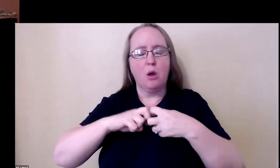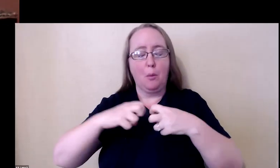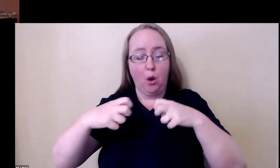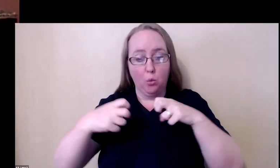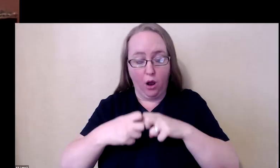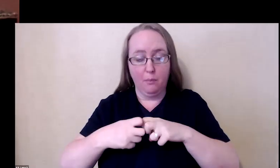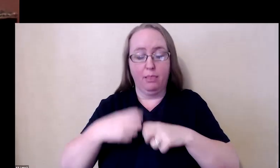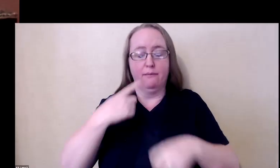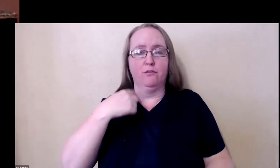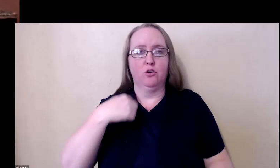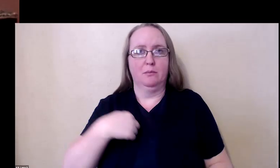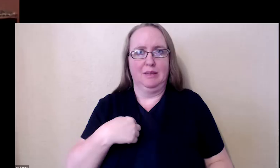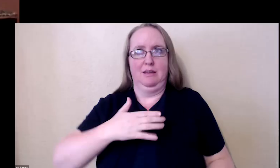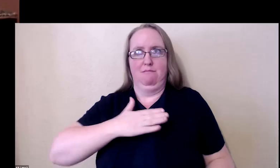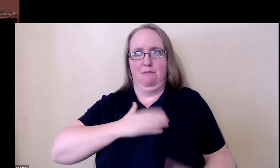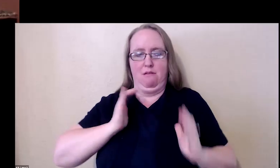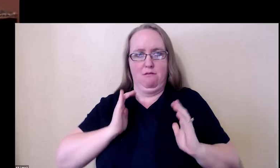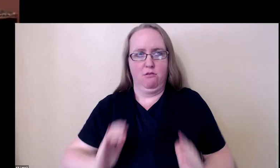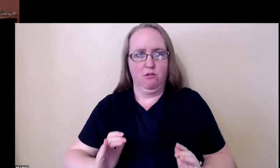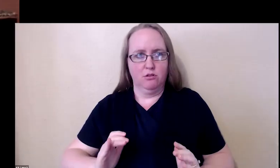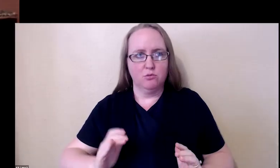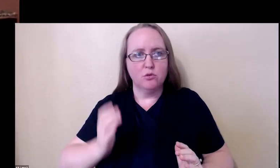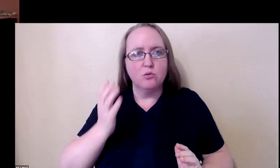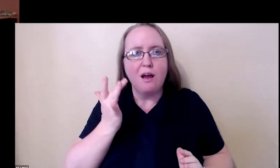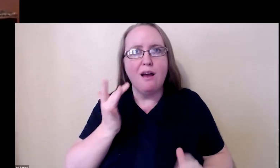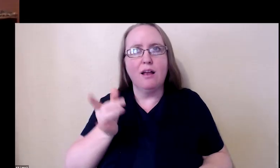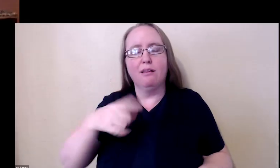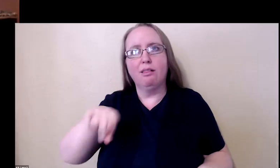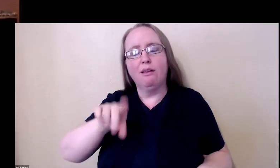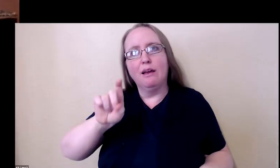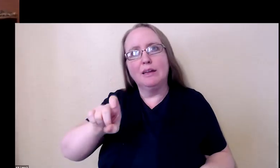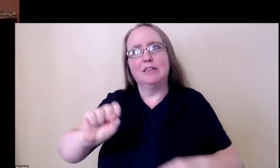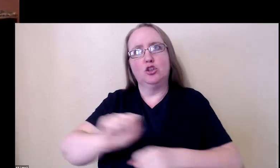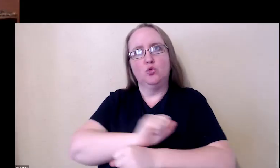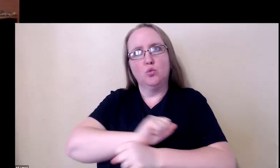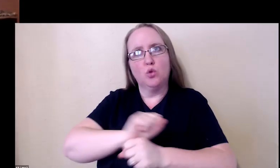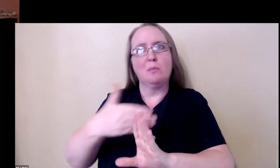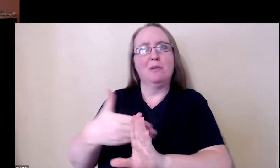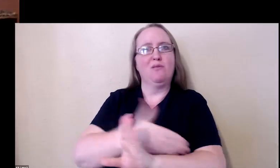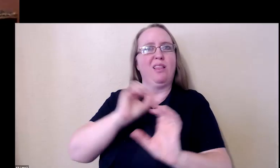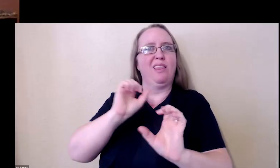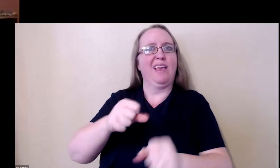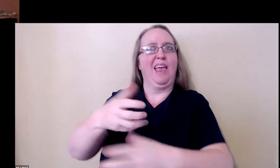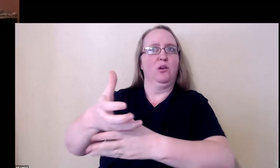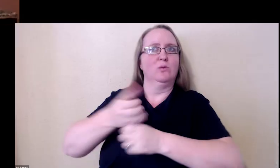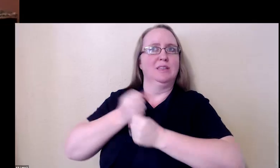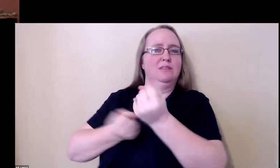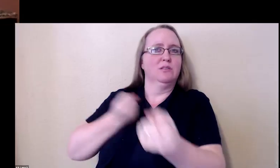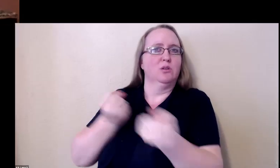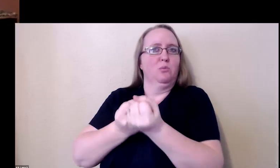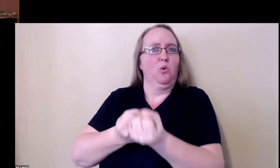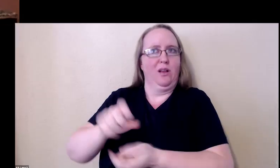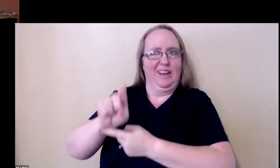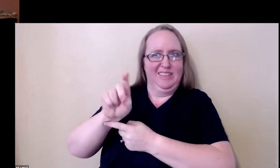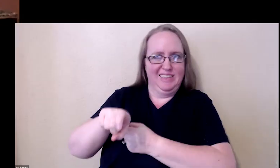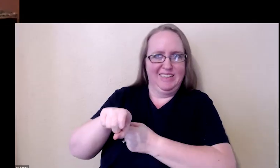for me with my customers because they need to work before they can get the support that they need and they